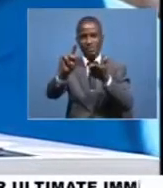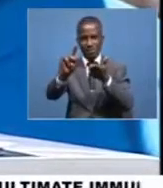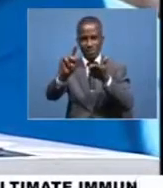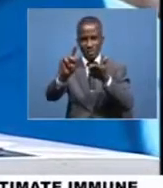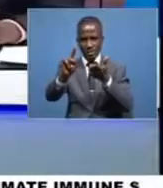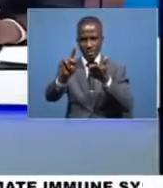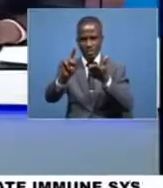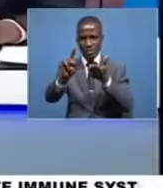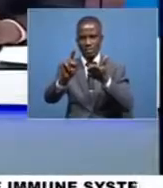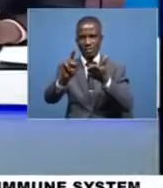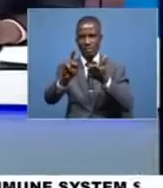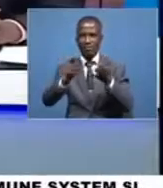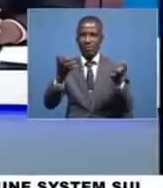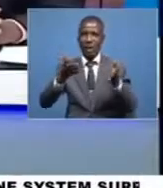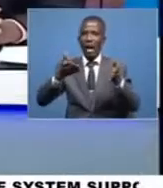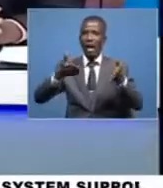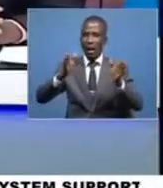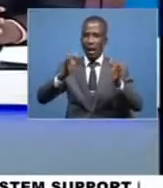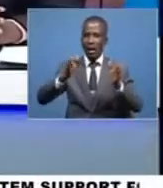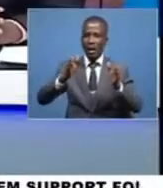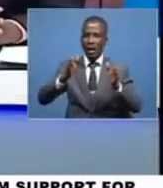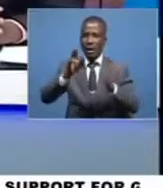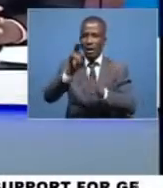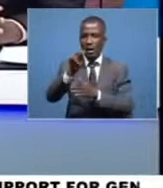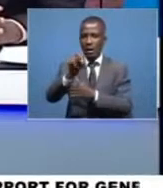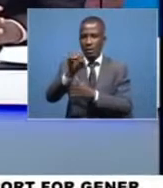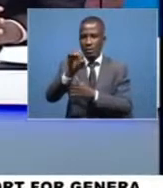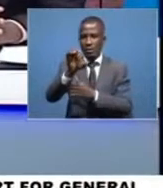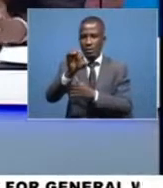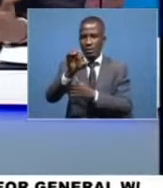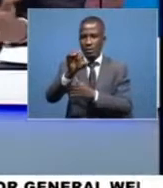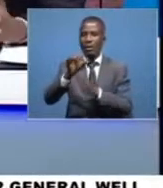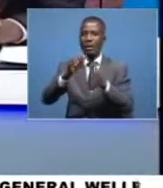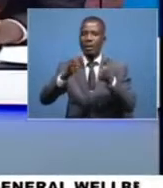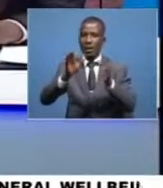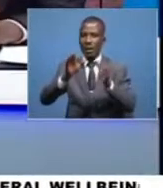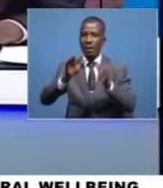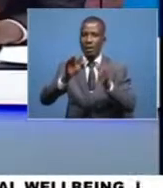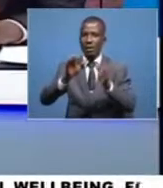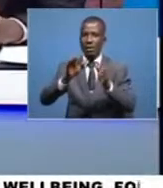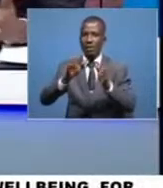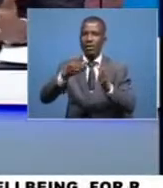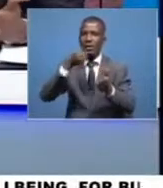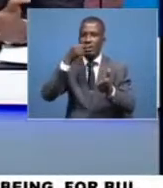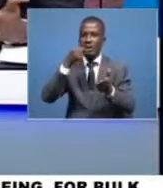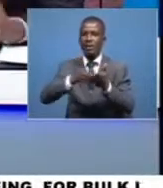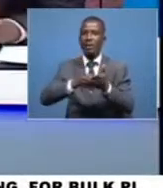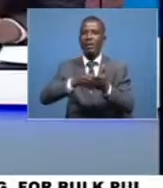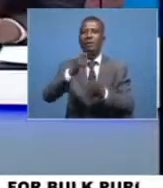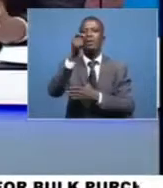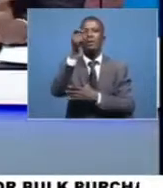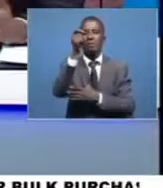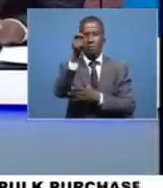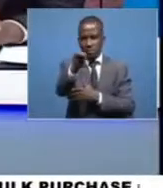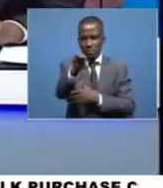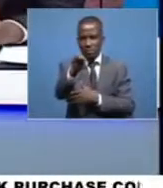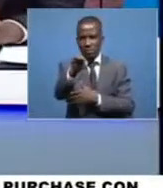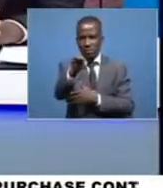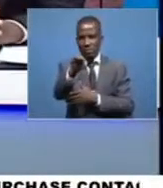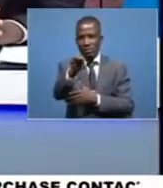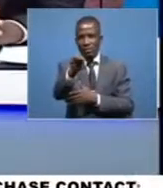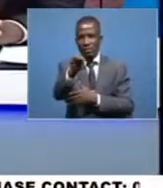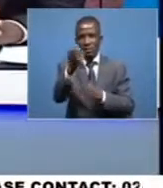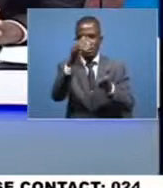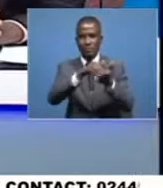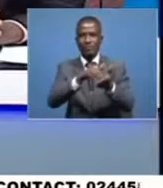the 17th, they are allowed to prepare their final legal argument, addresses final arguments